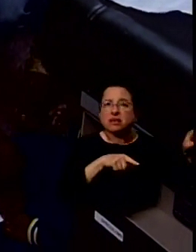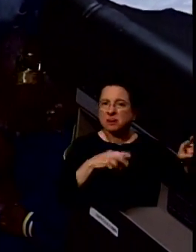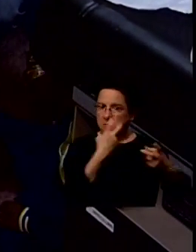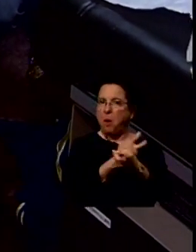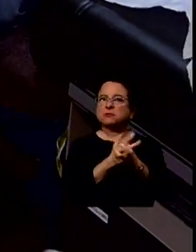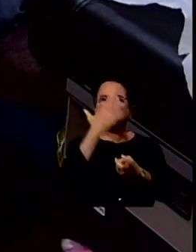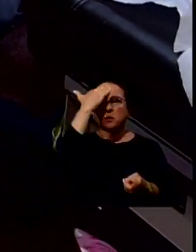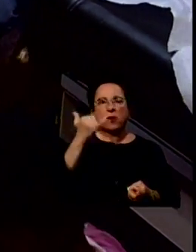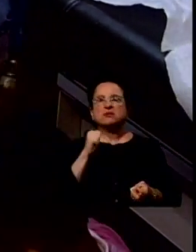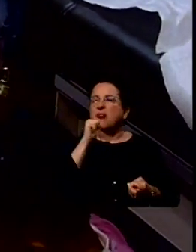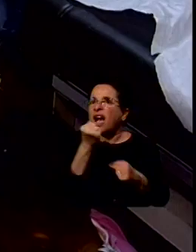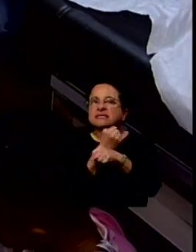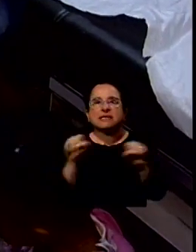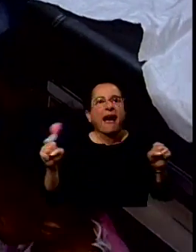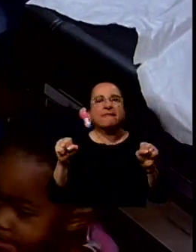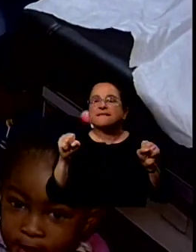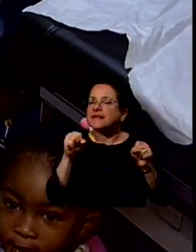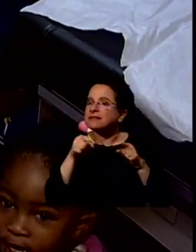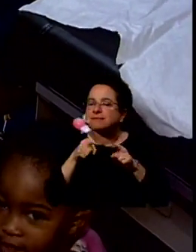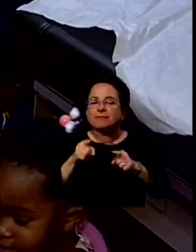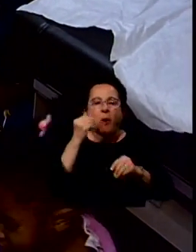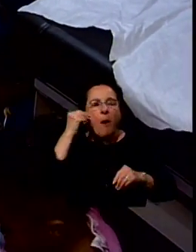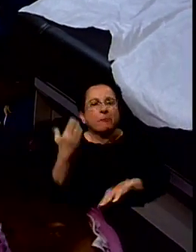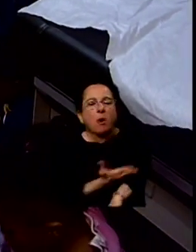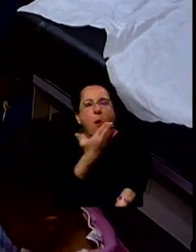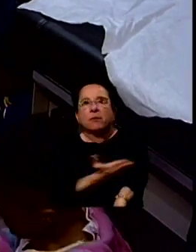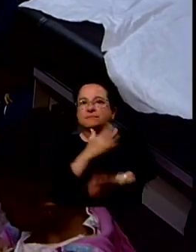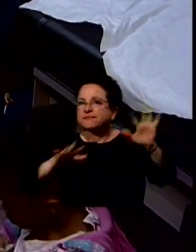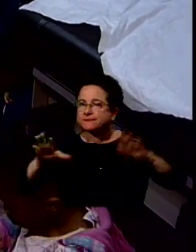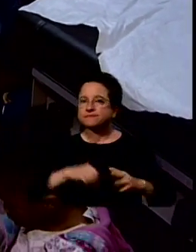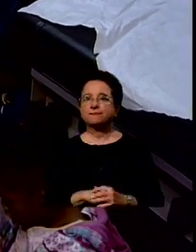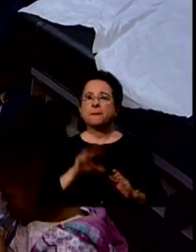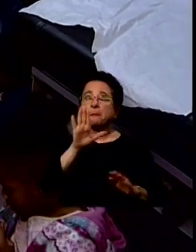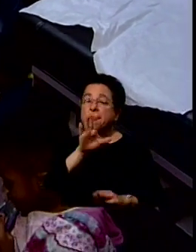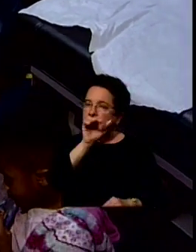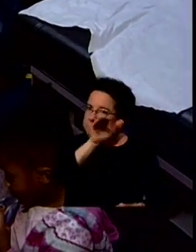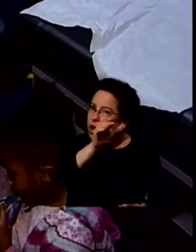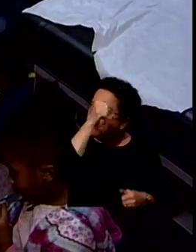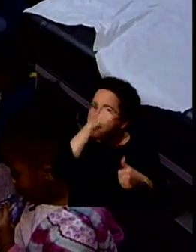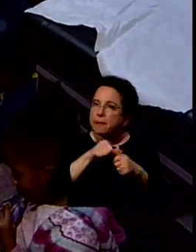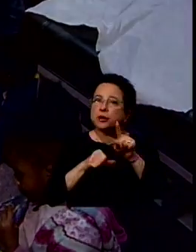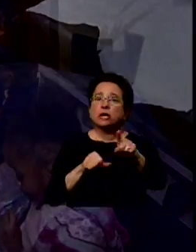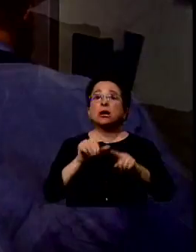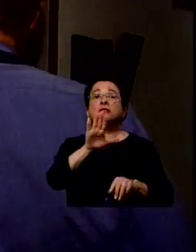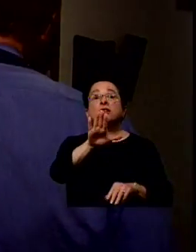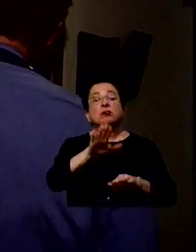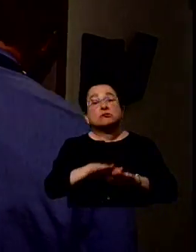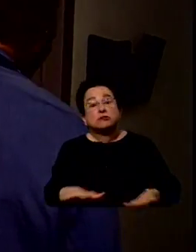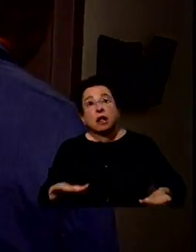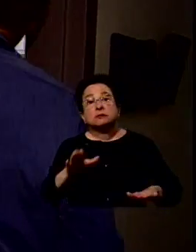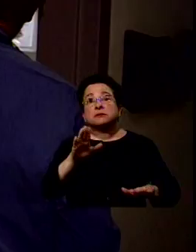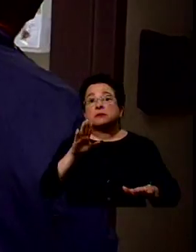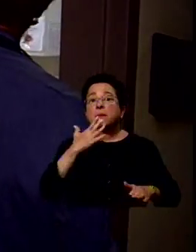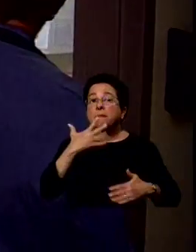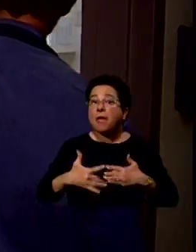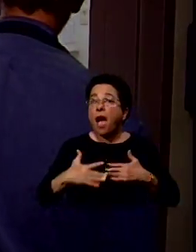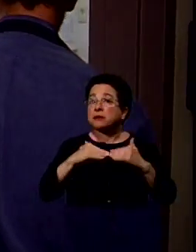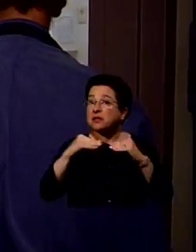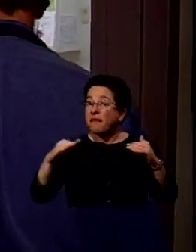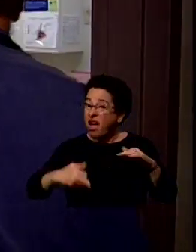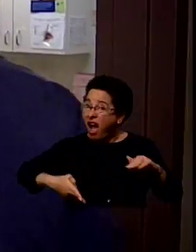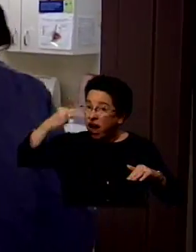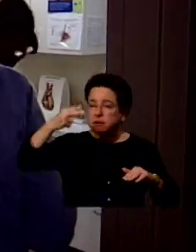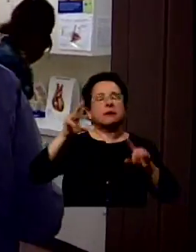home remodeling. Remember, if your child's blood lead level is high, it's important to stay in touch with your